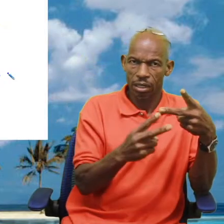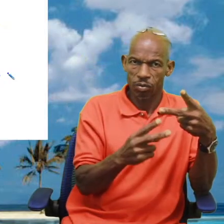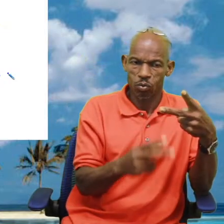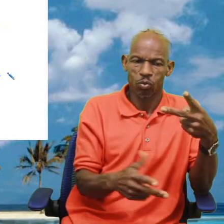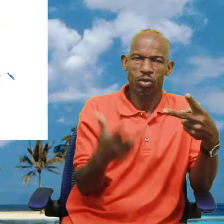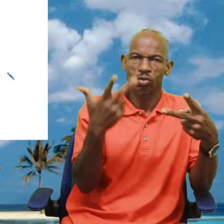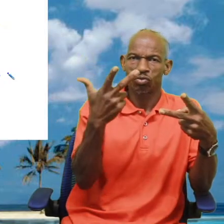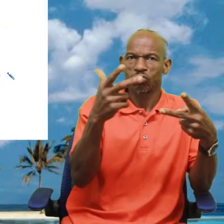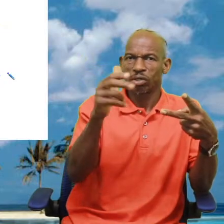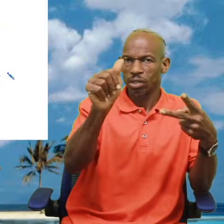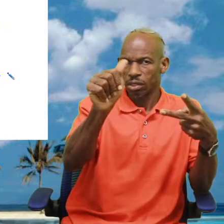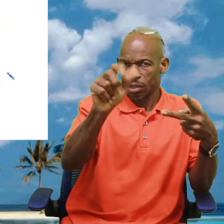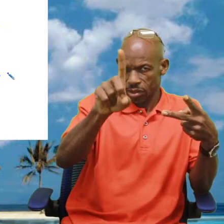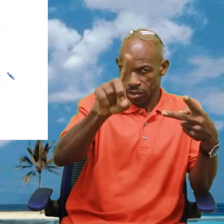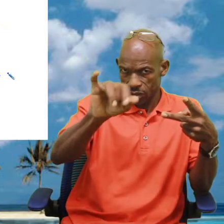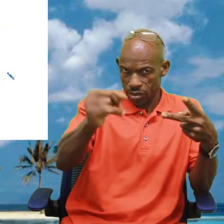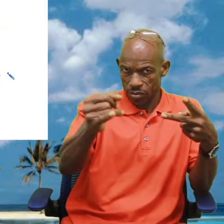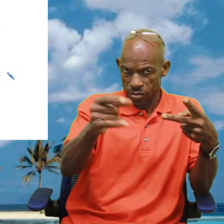Kenton, do you understand?